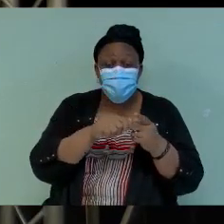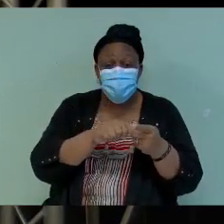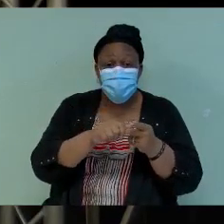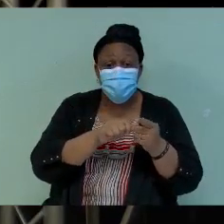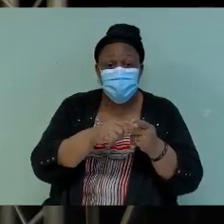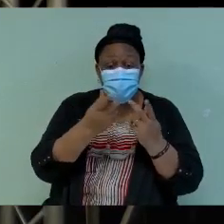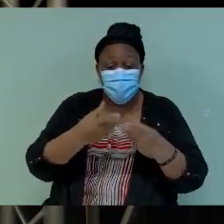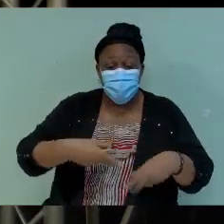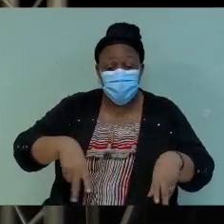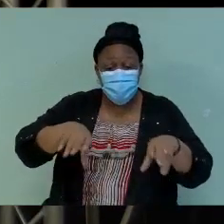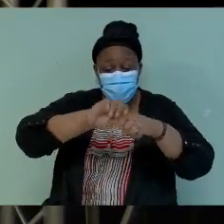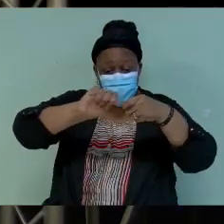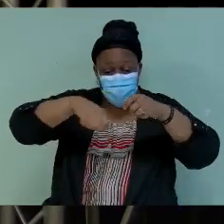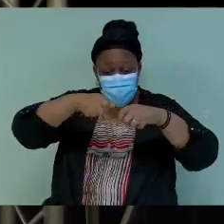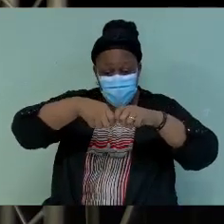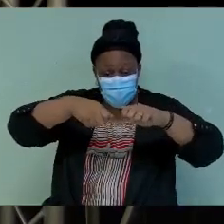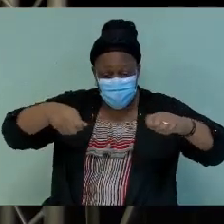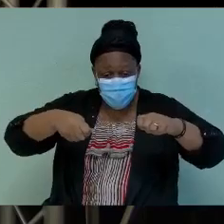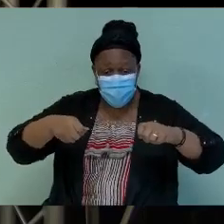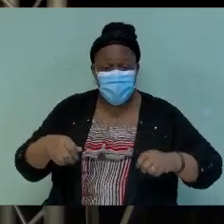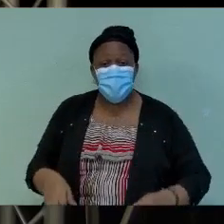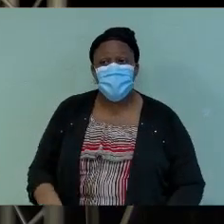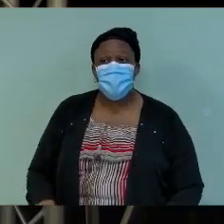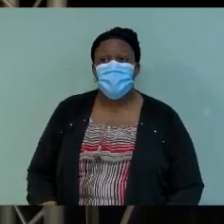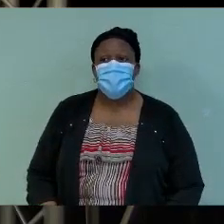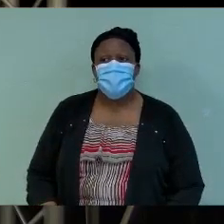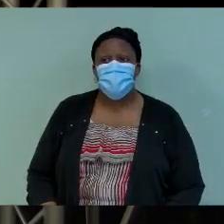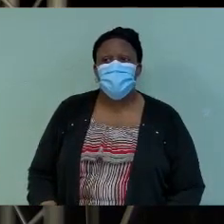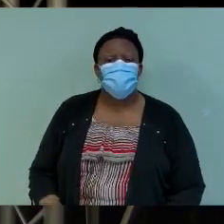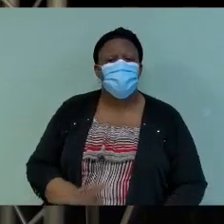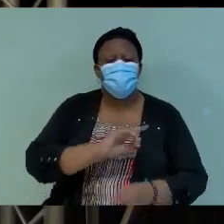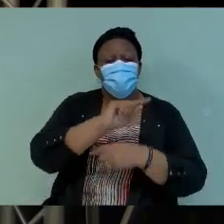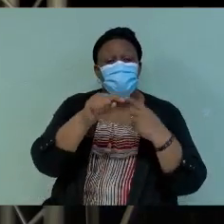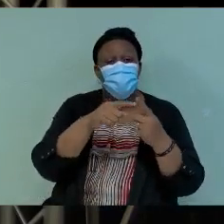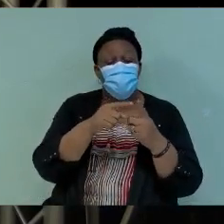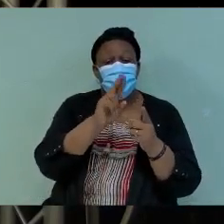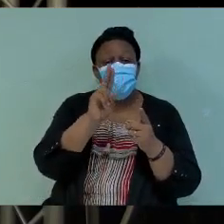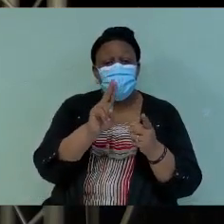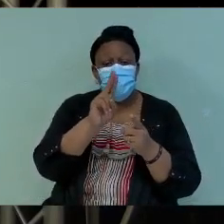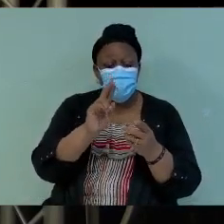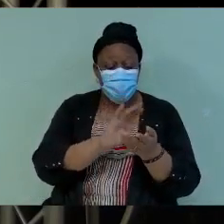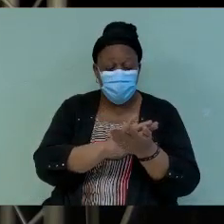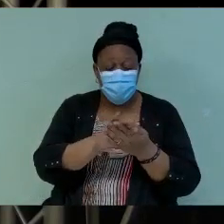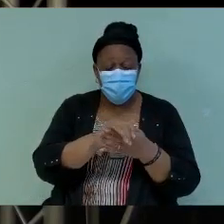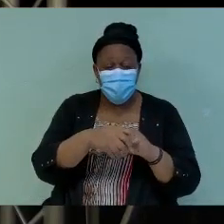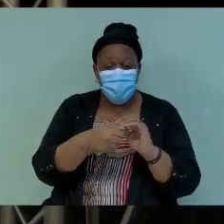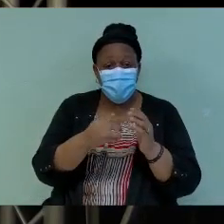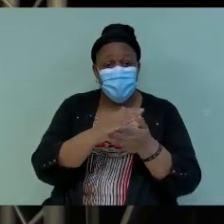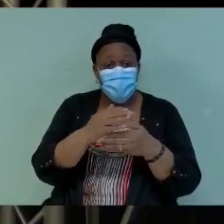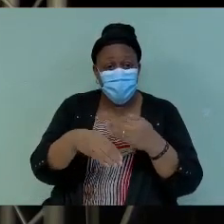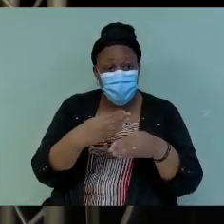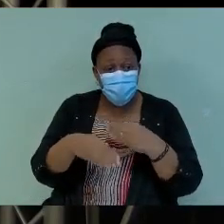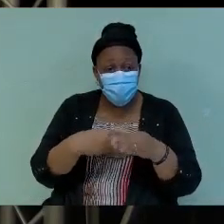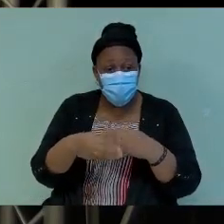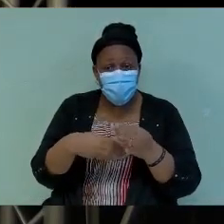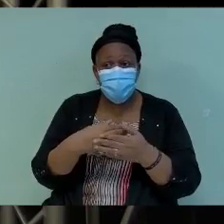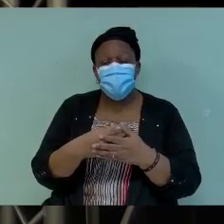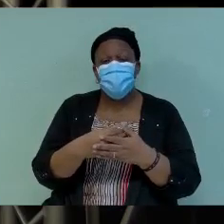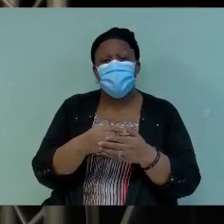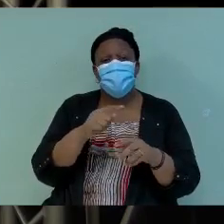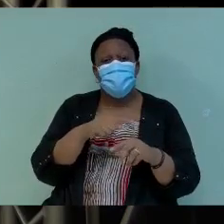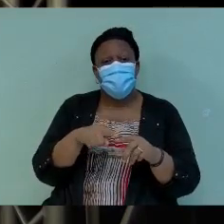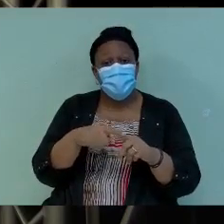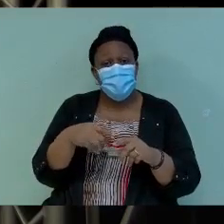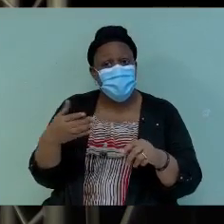that, the paper that is used to wash, to dry your hands, etc., etc., the sanitization,